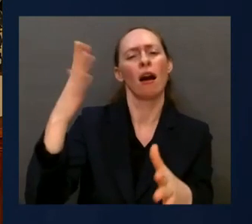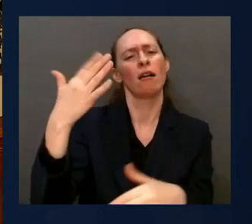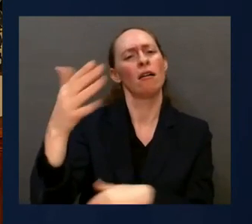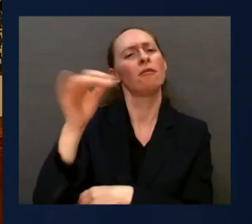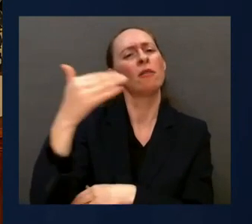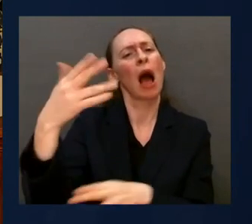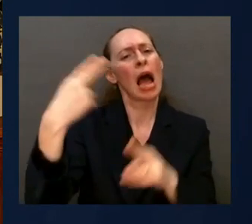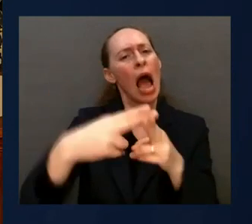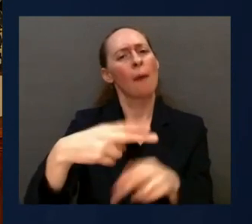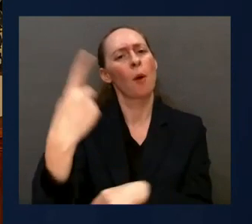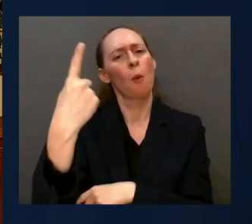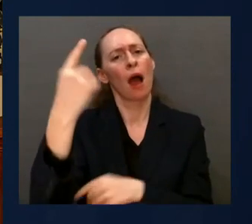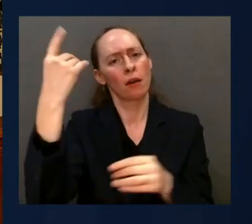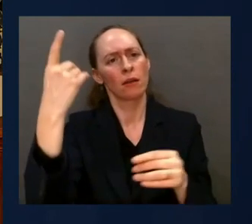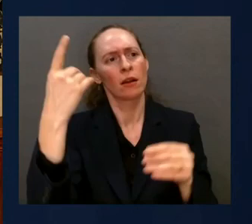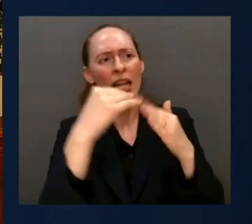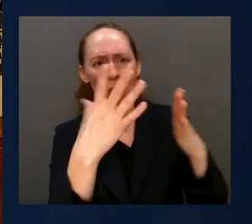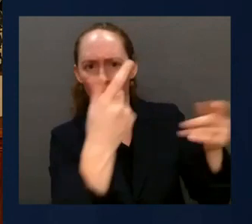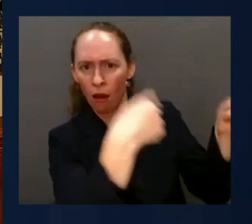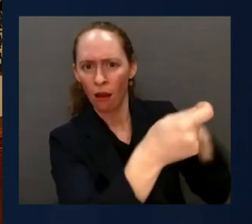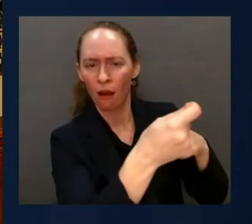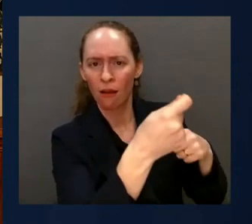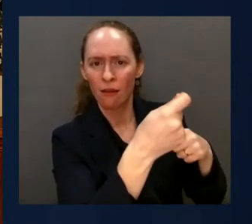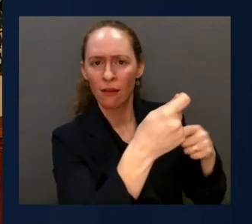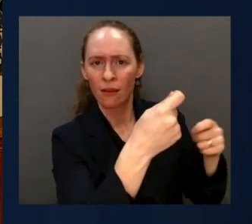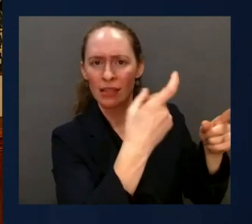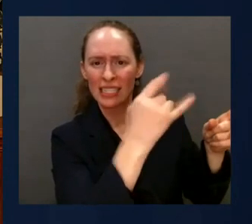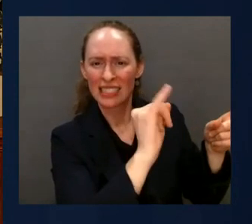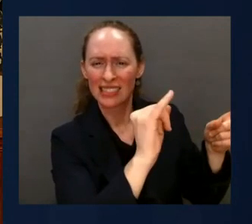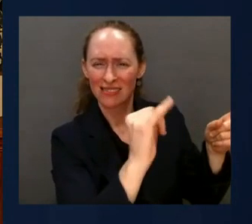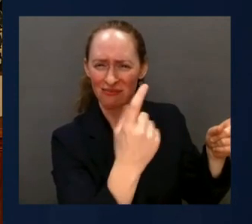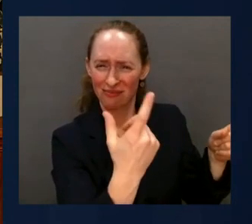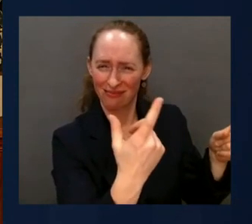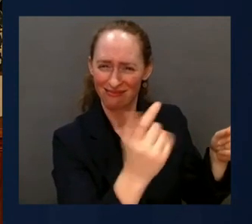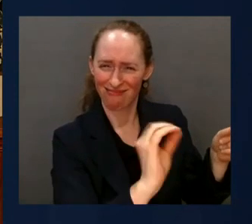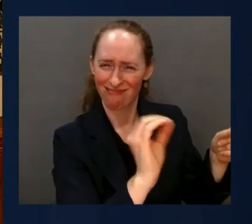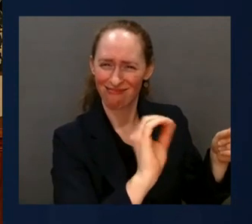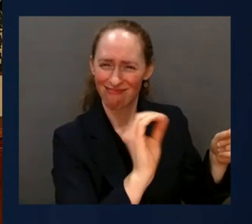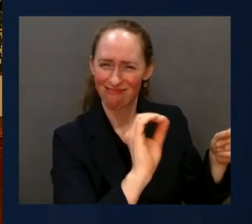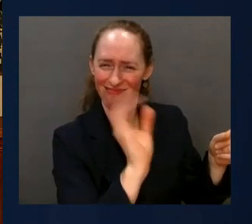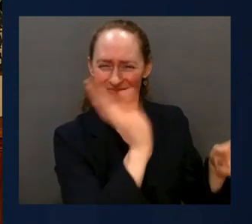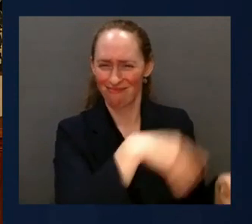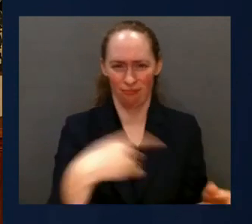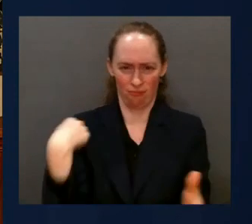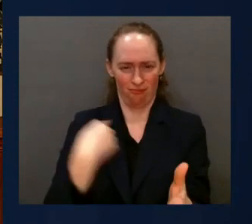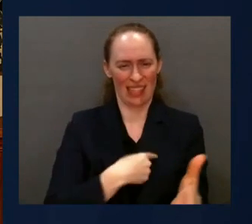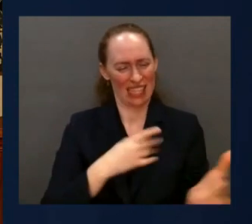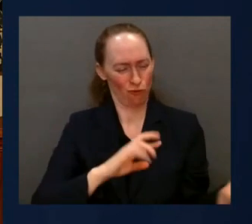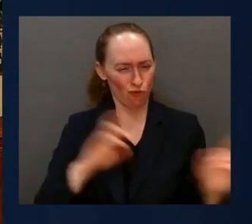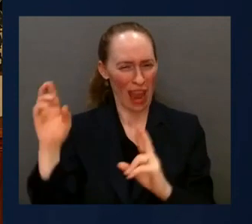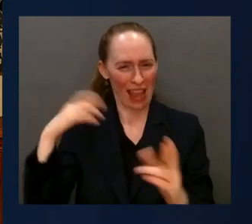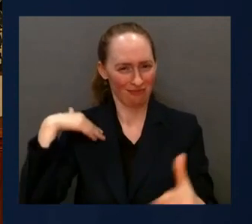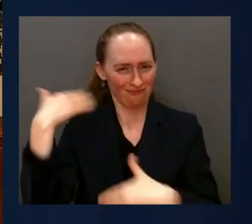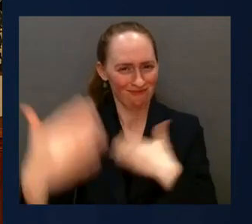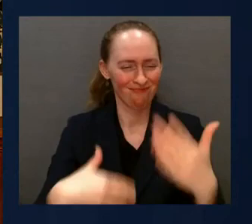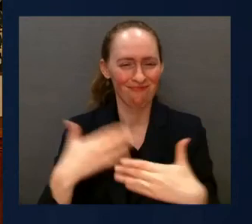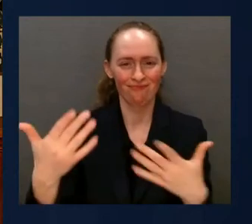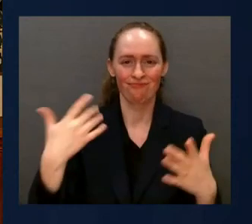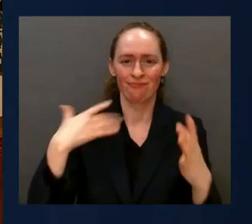rallying the world to meet those challenges, from climate to global health, to food insecurity, to terrorism, to territorial